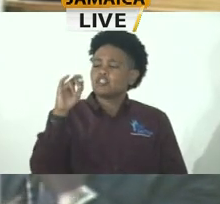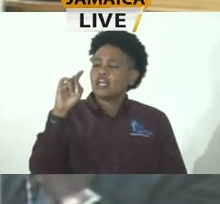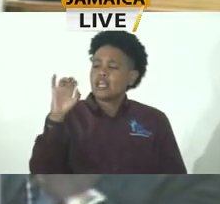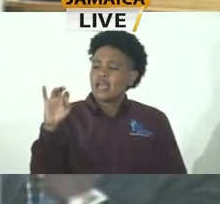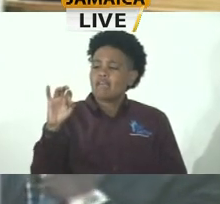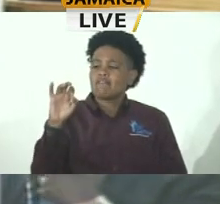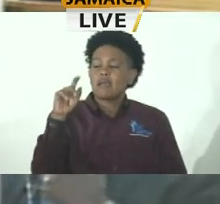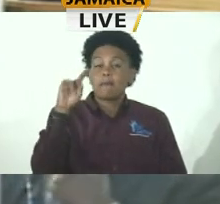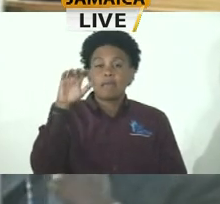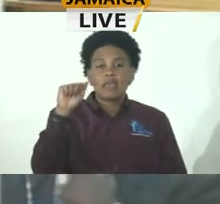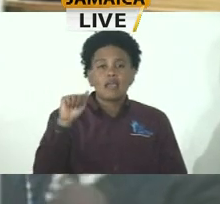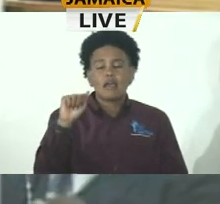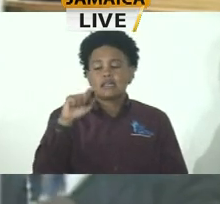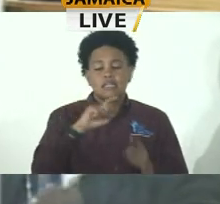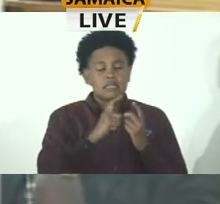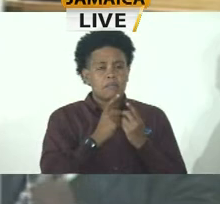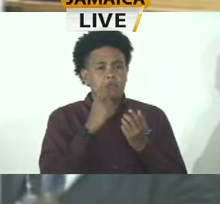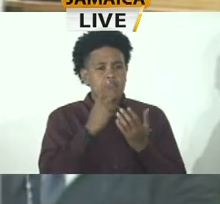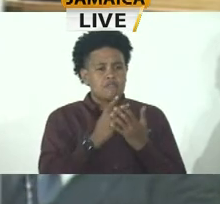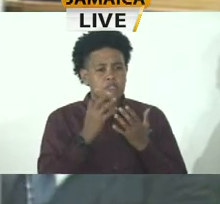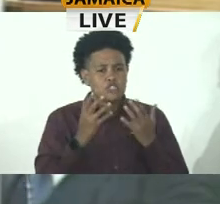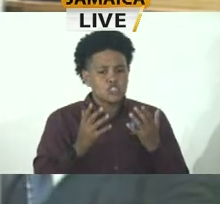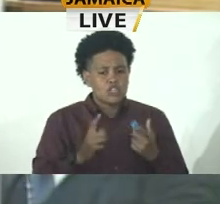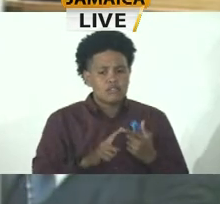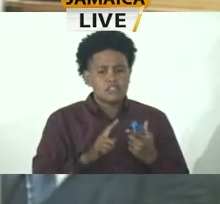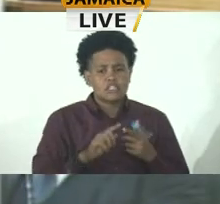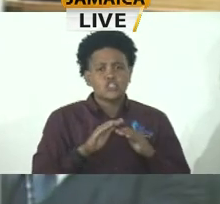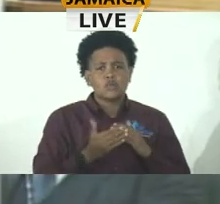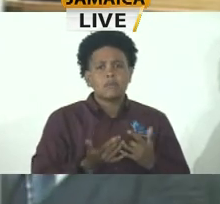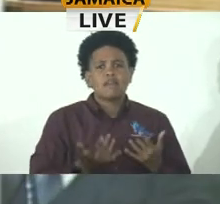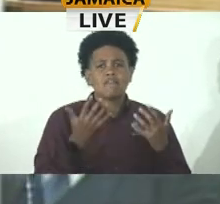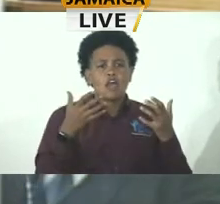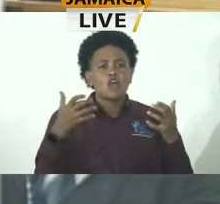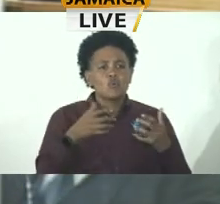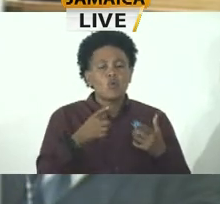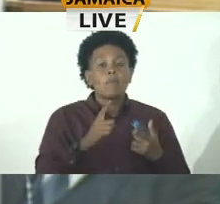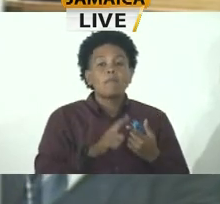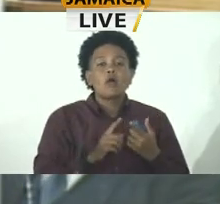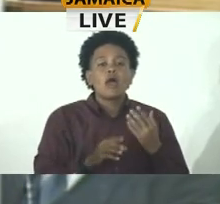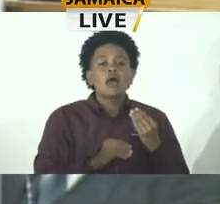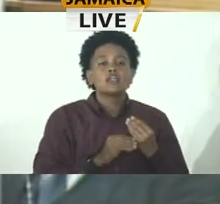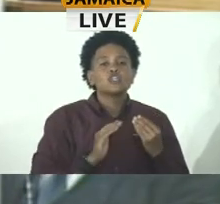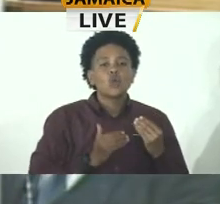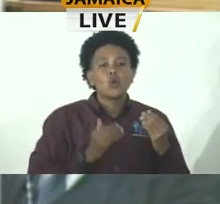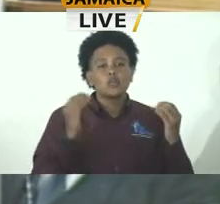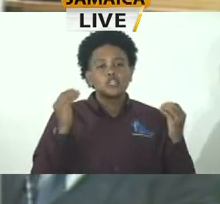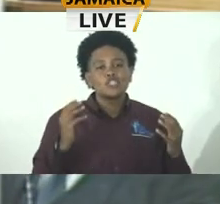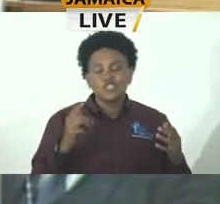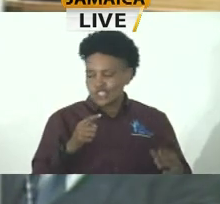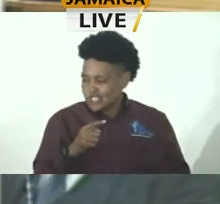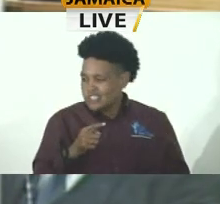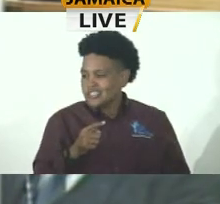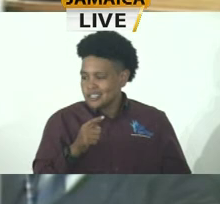pica department of correctional services the jamaica fire brigade and our teachers especially those who